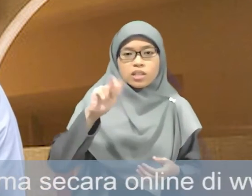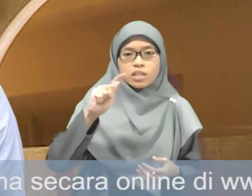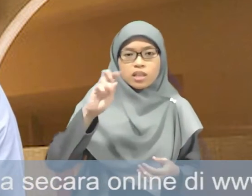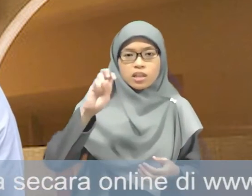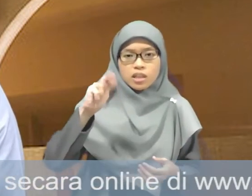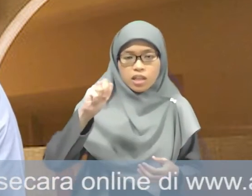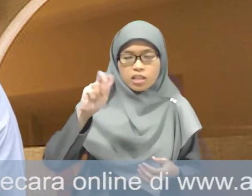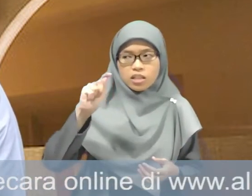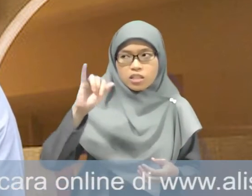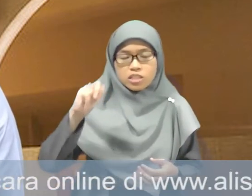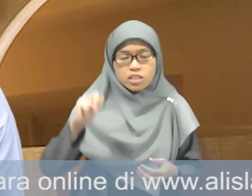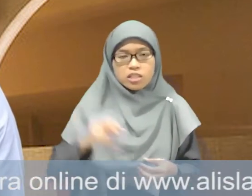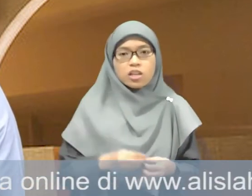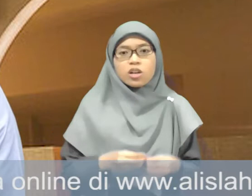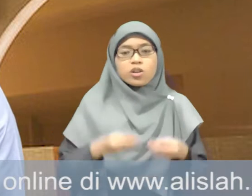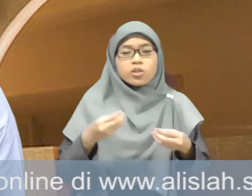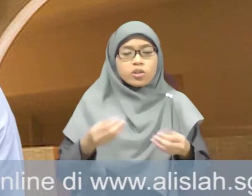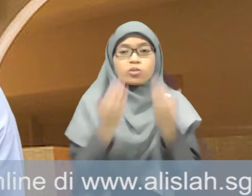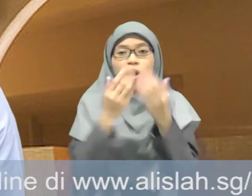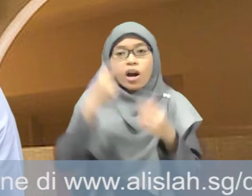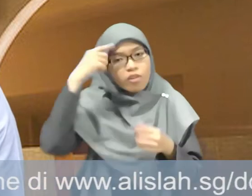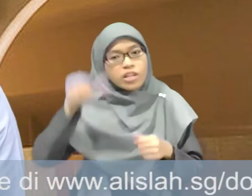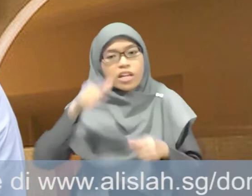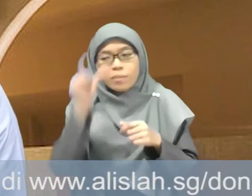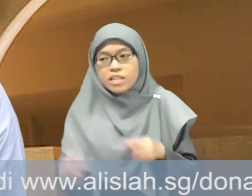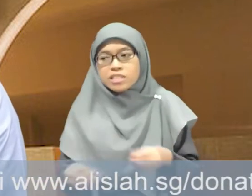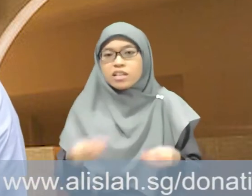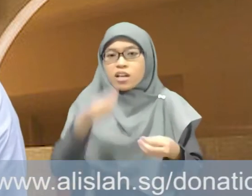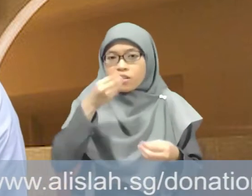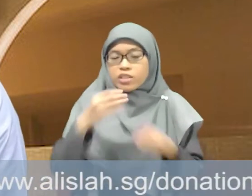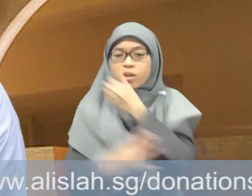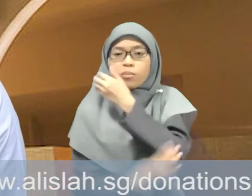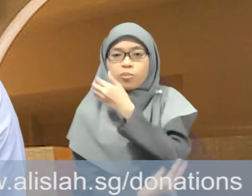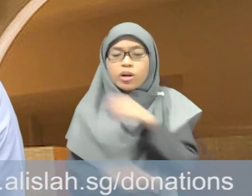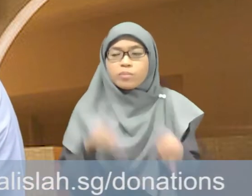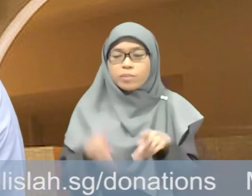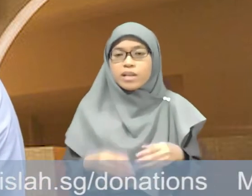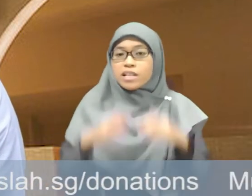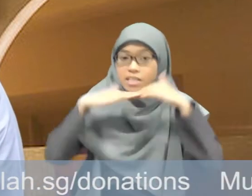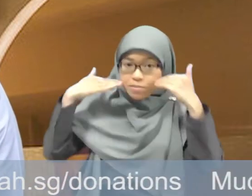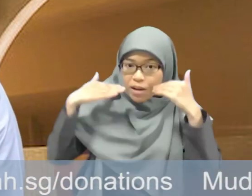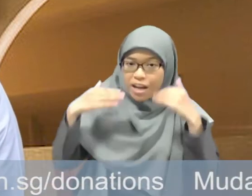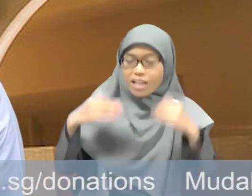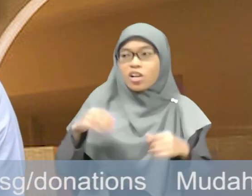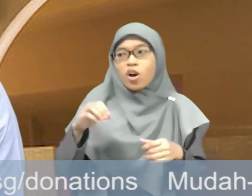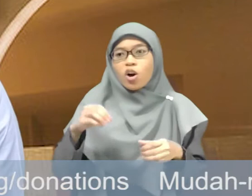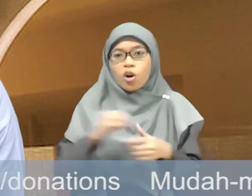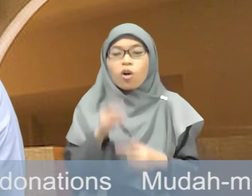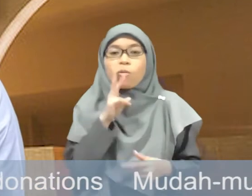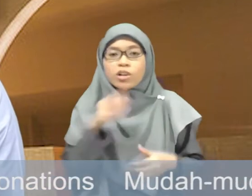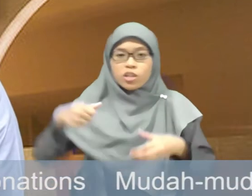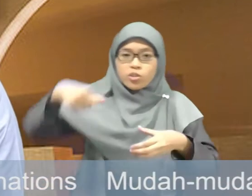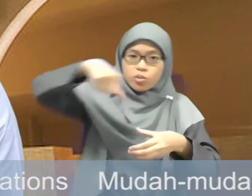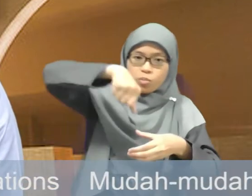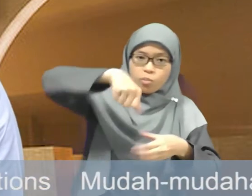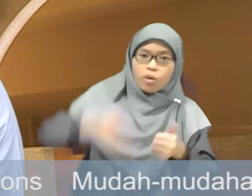very wealthy, but rather have pure intentions. Making dua for the well-being of someone is also a